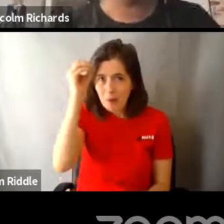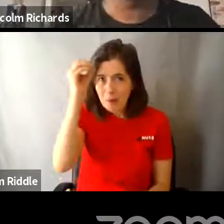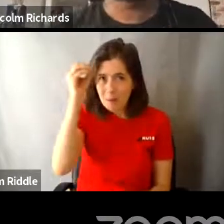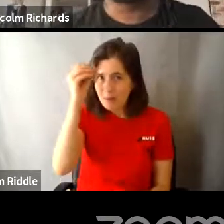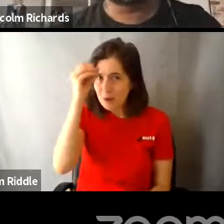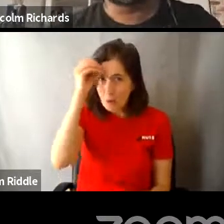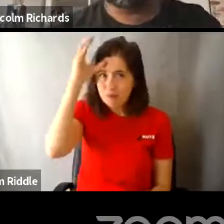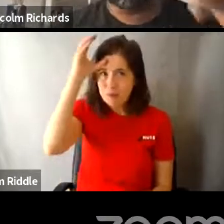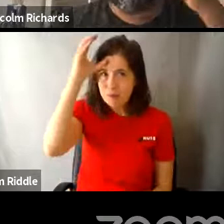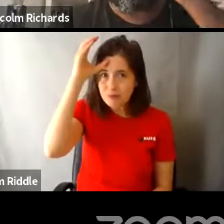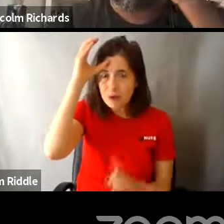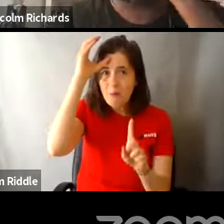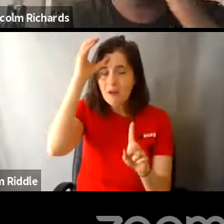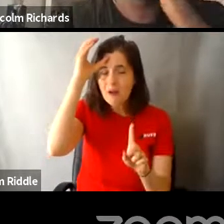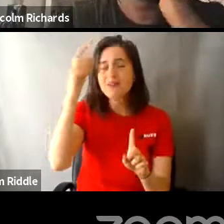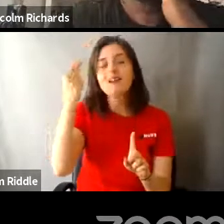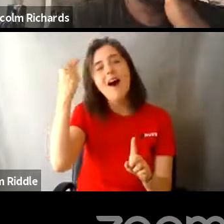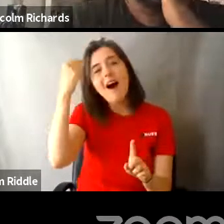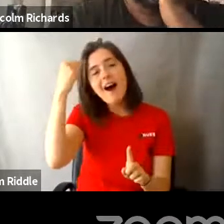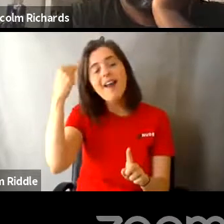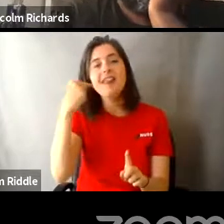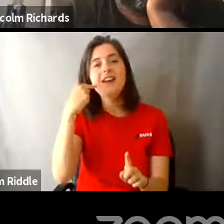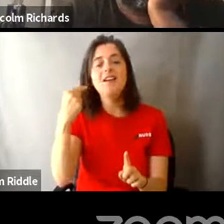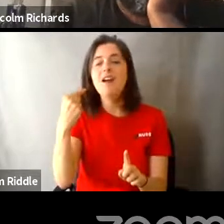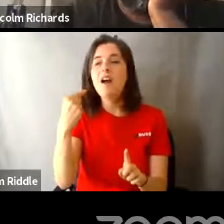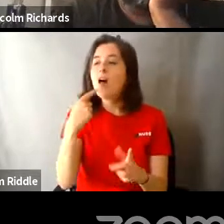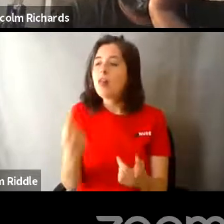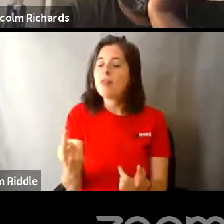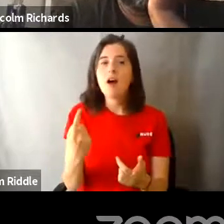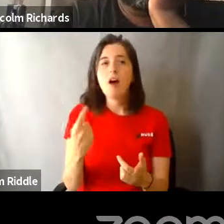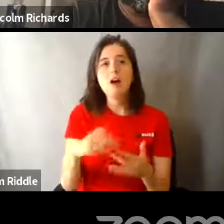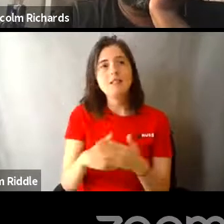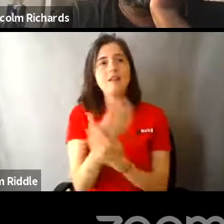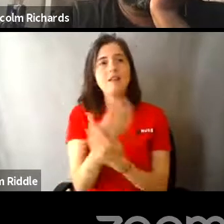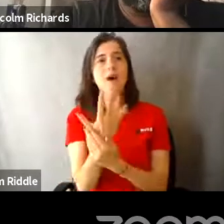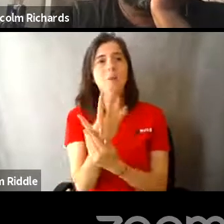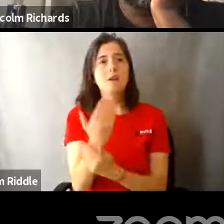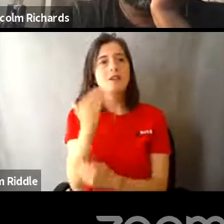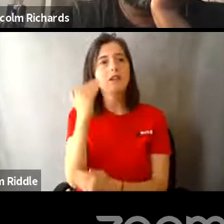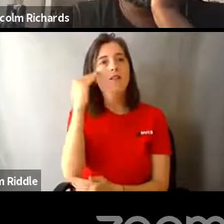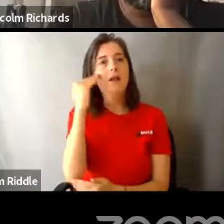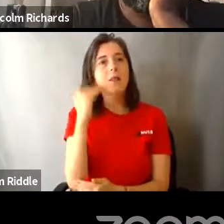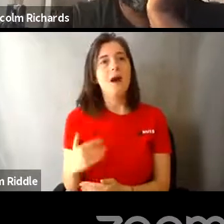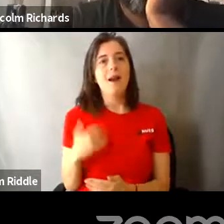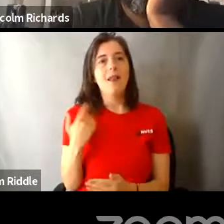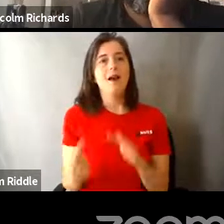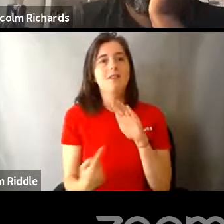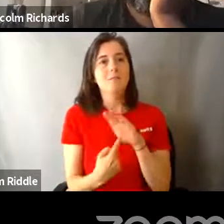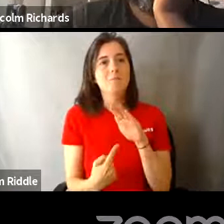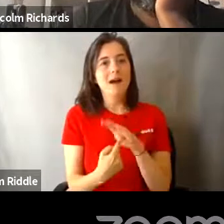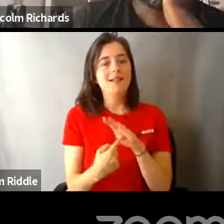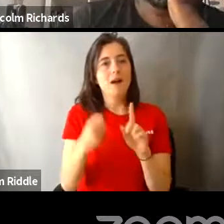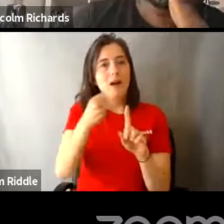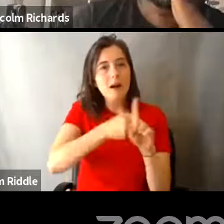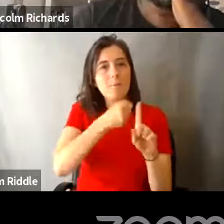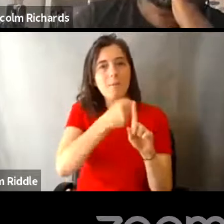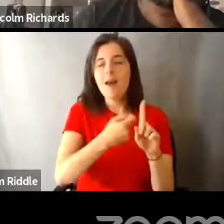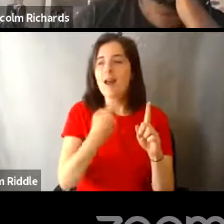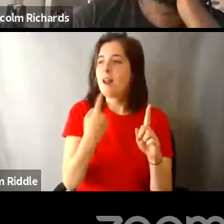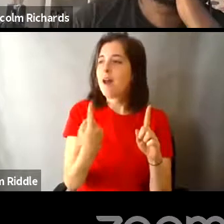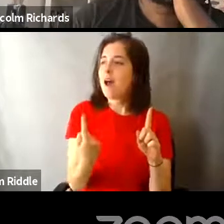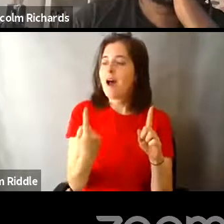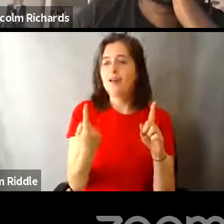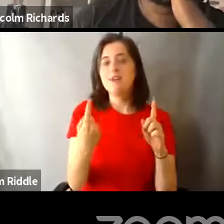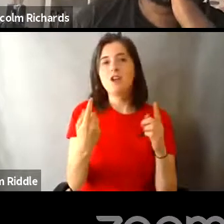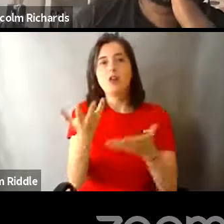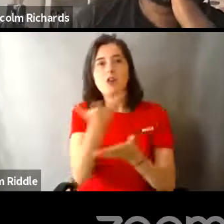I think the development of the Black Lives Matter campaign and the debates that have emerged around that about decolonizing